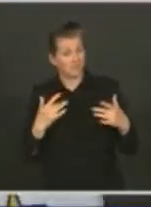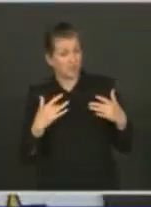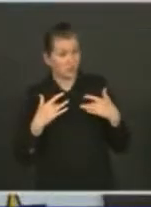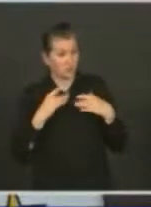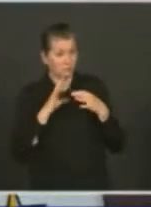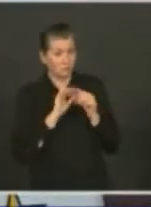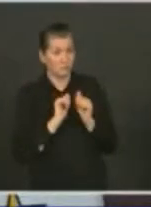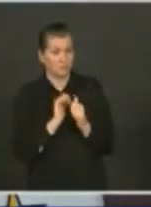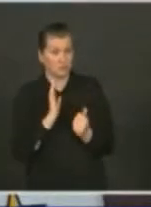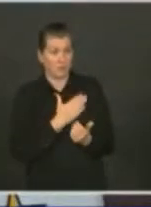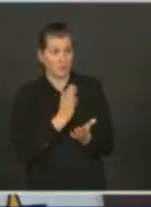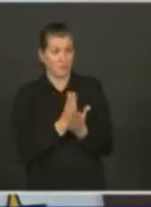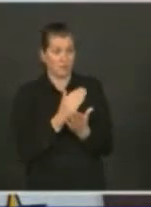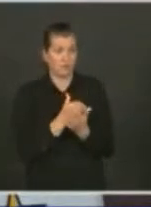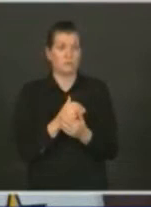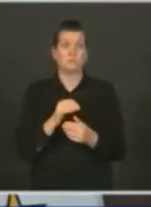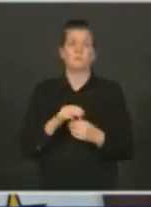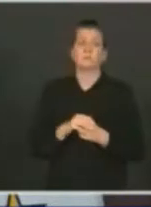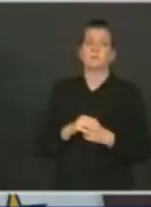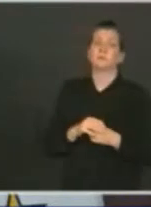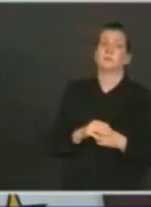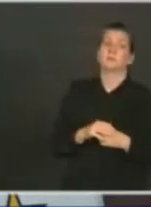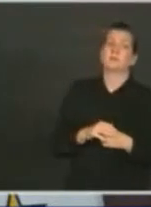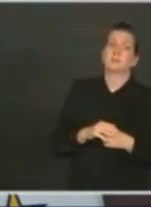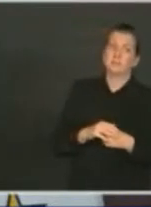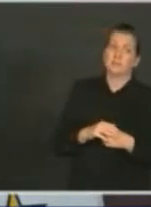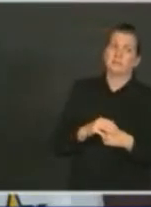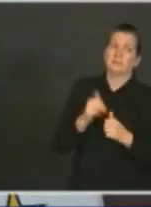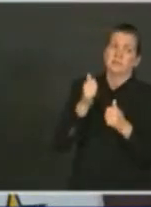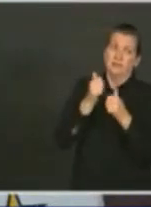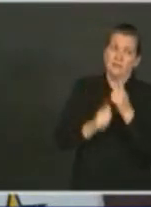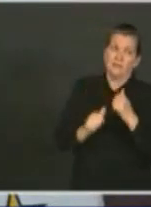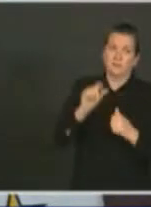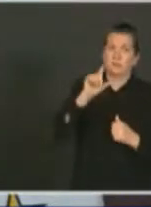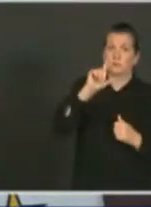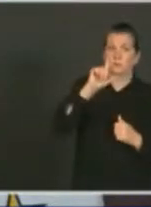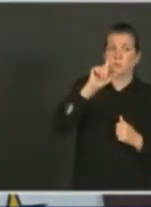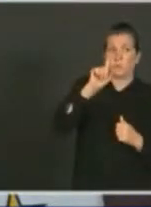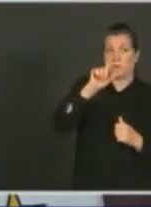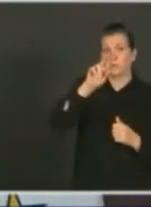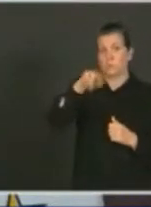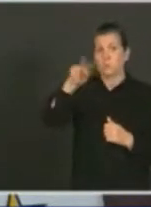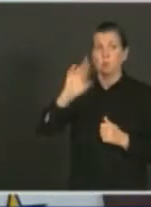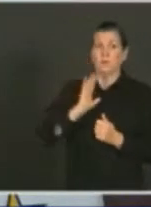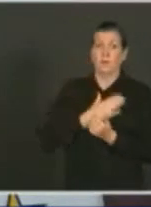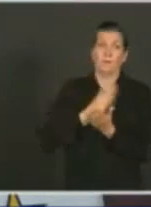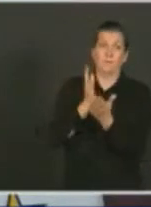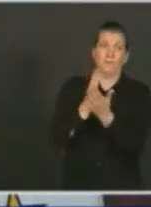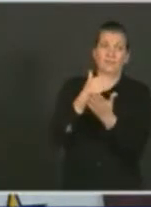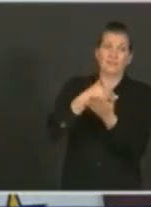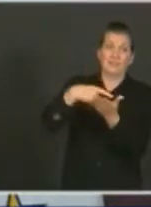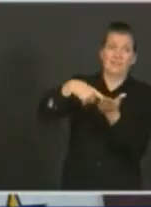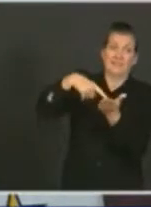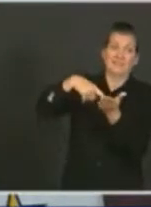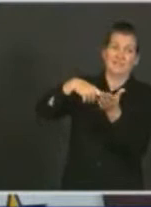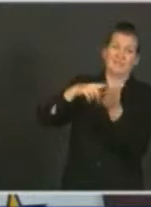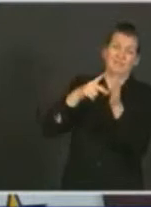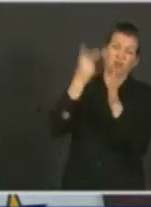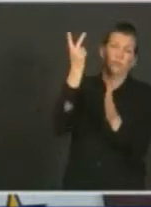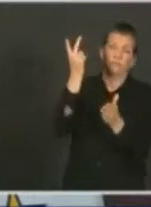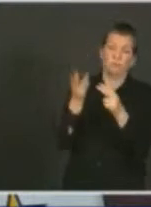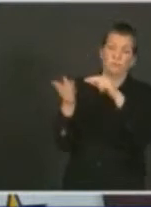it's about $300 million each year for 21 and 22. So it's double if you look at the 2 years combined.